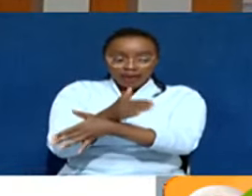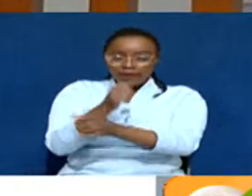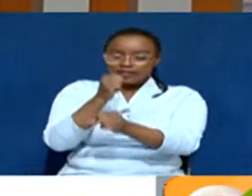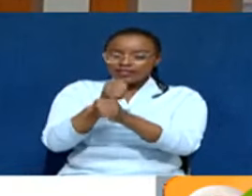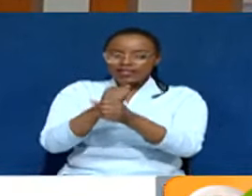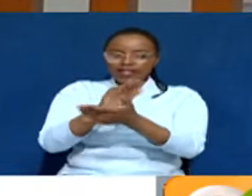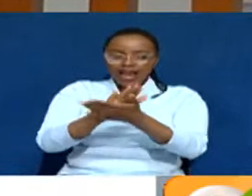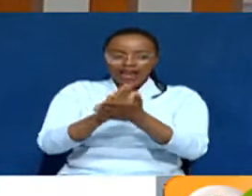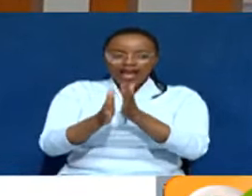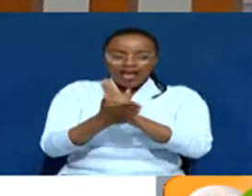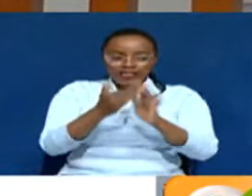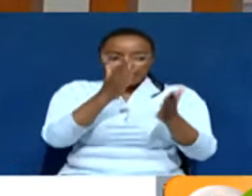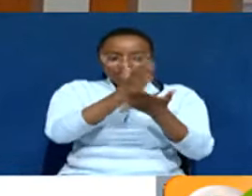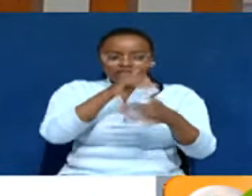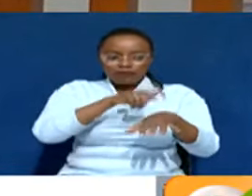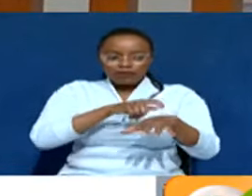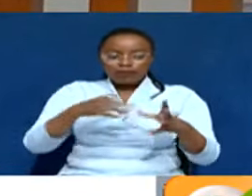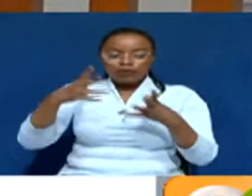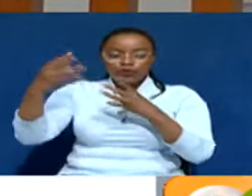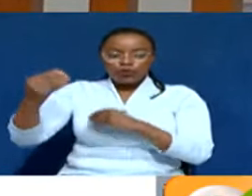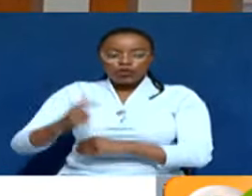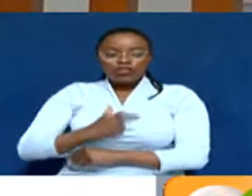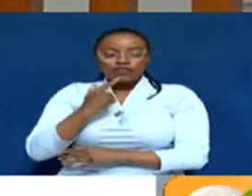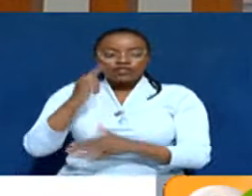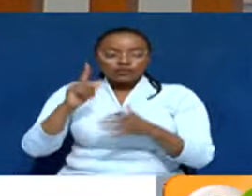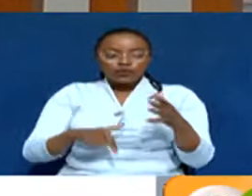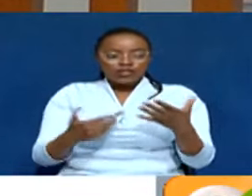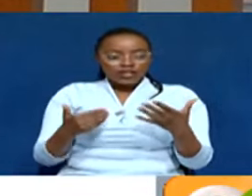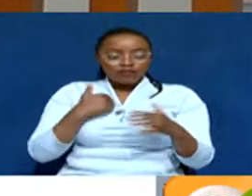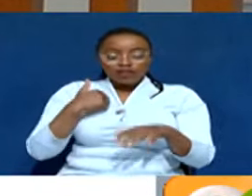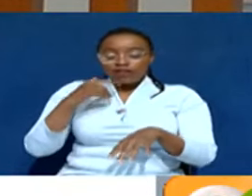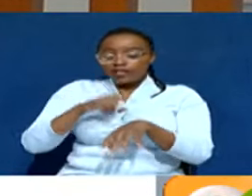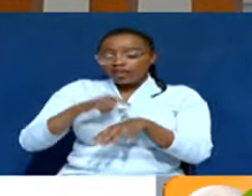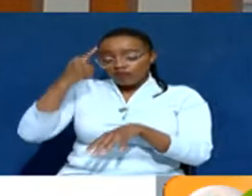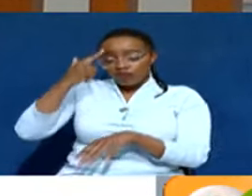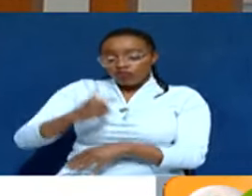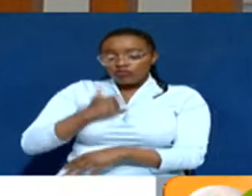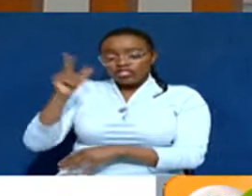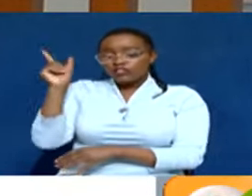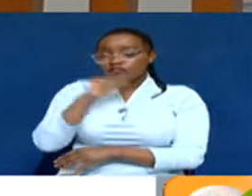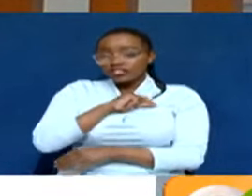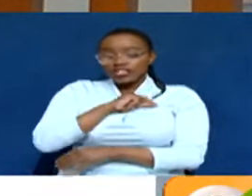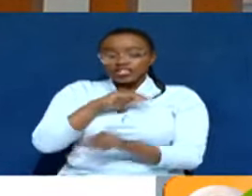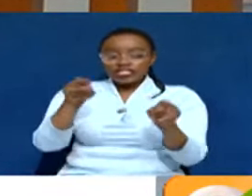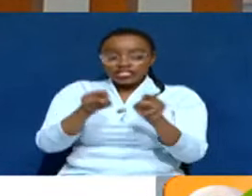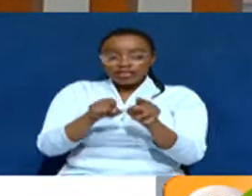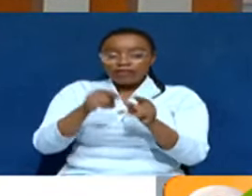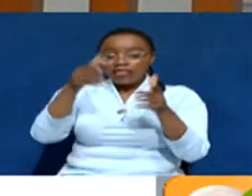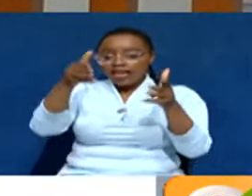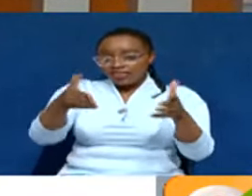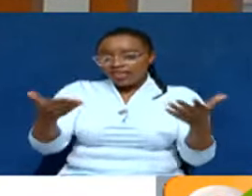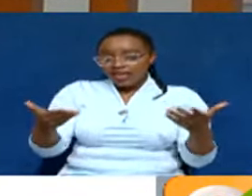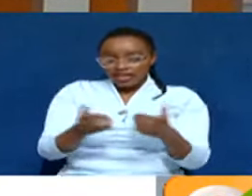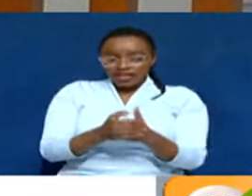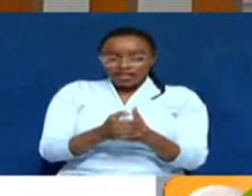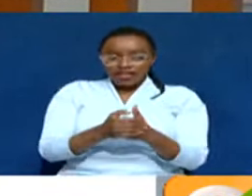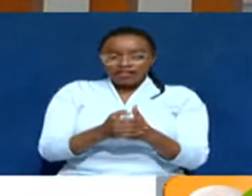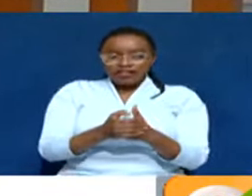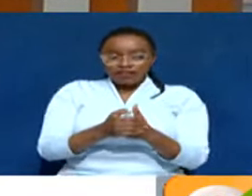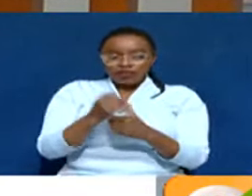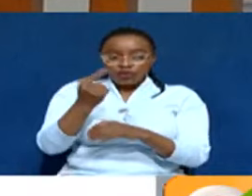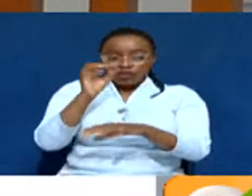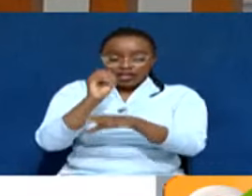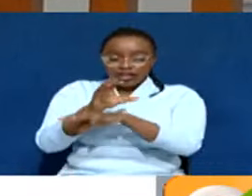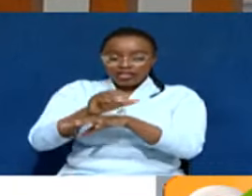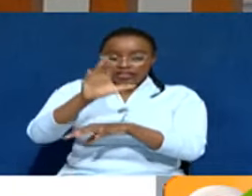anything. Sometimes even you'll go visit them and then they'll say, time embassy, Maisha. In fact, they're doing nothing. And what I could